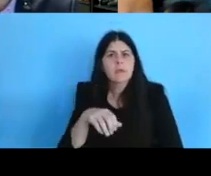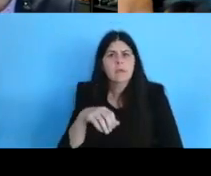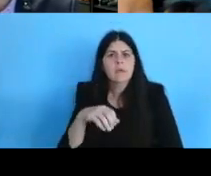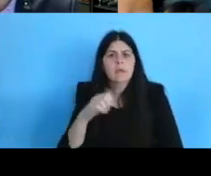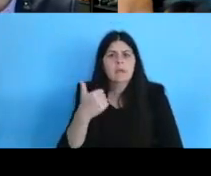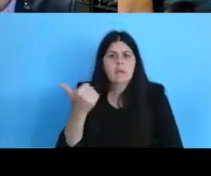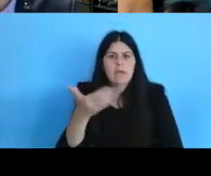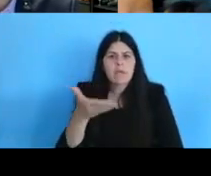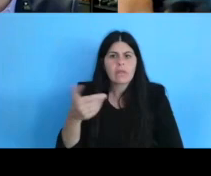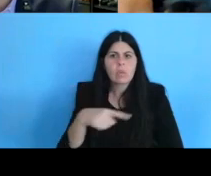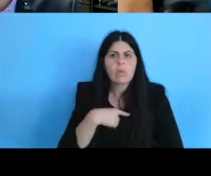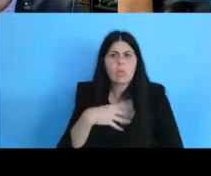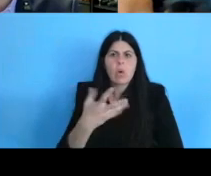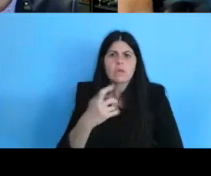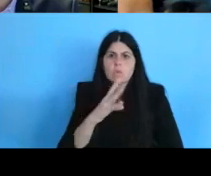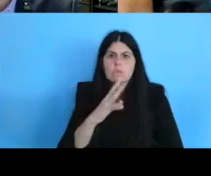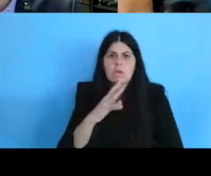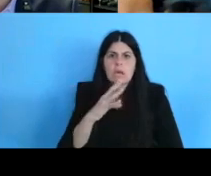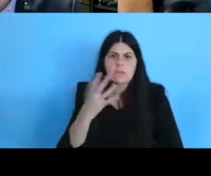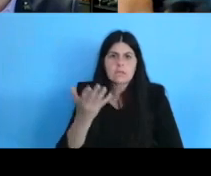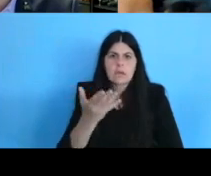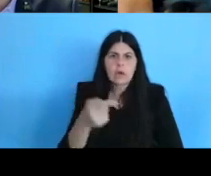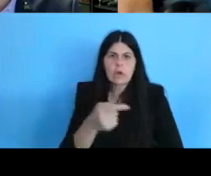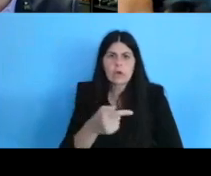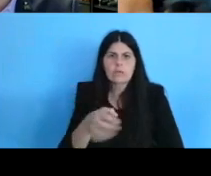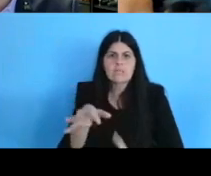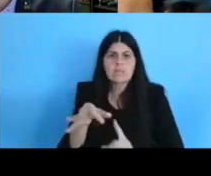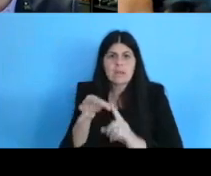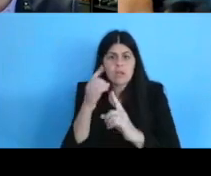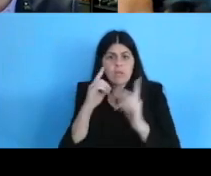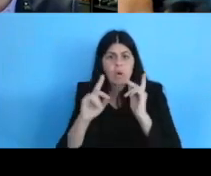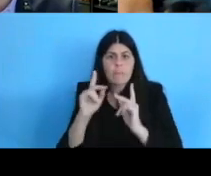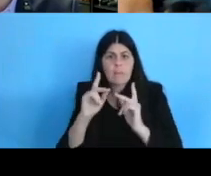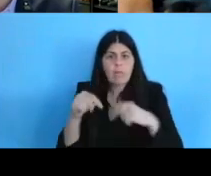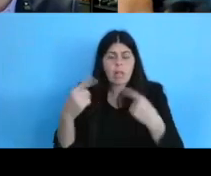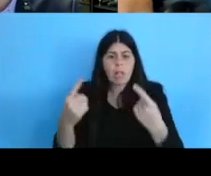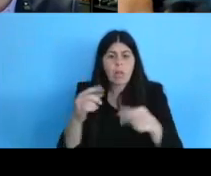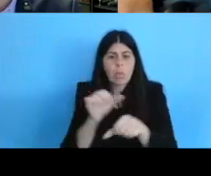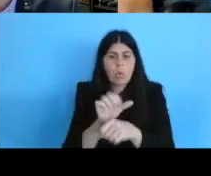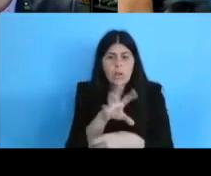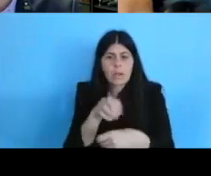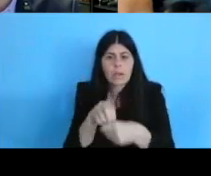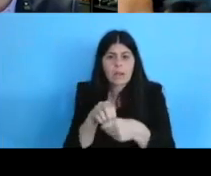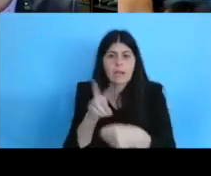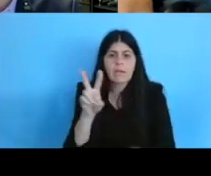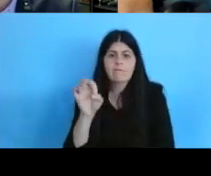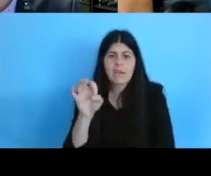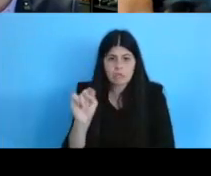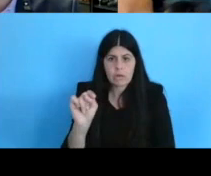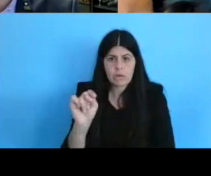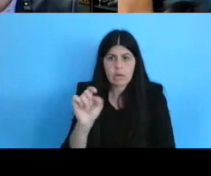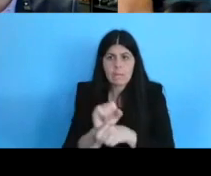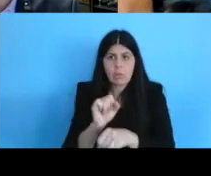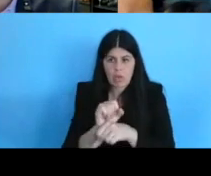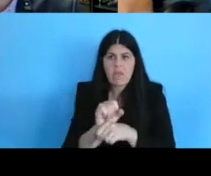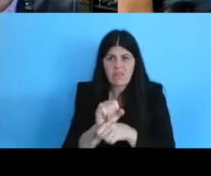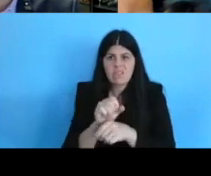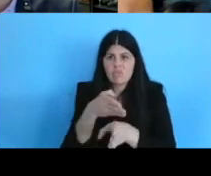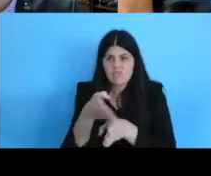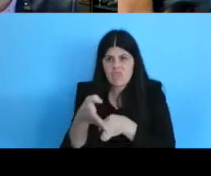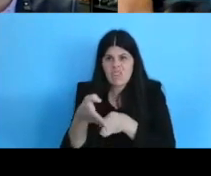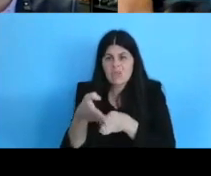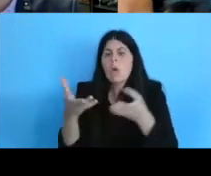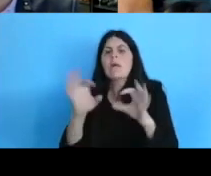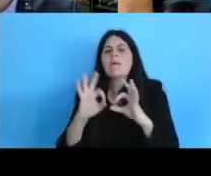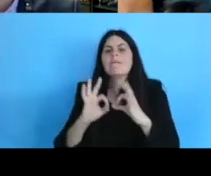slide is, especially for those of us that are working in veteran employment arena, is the family